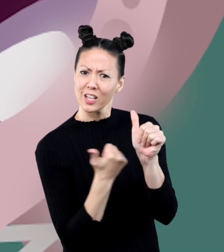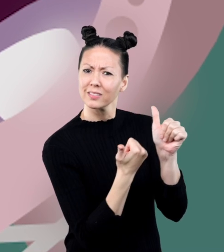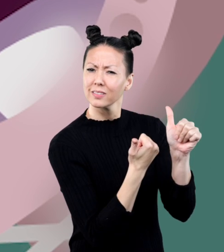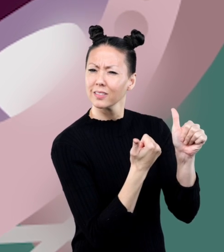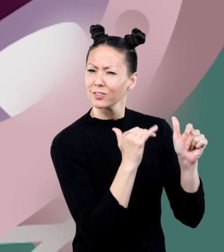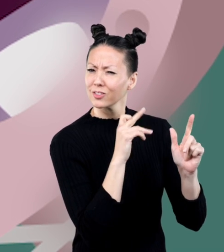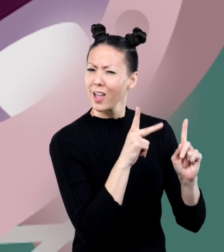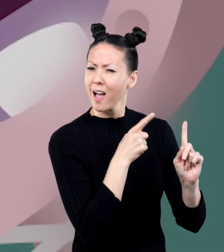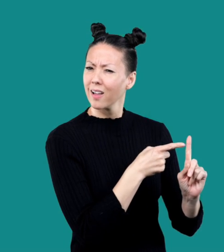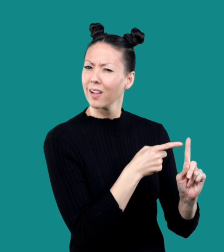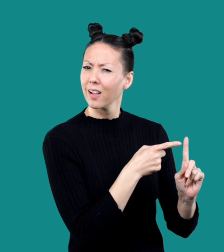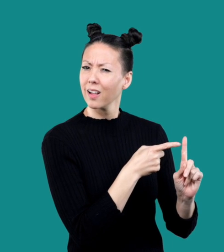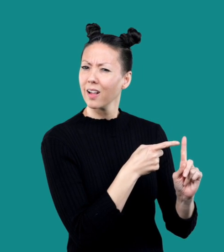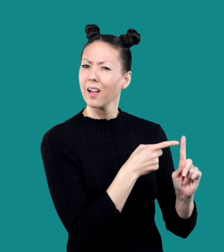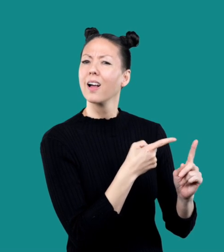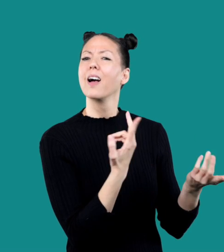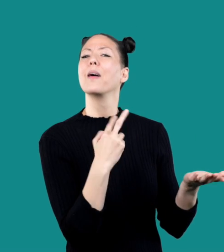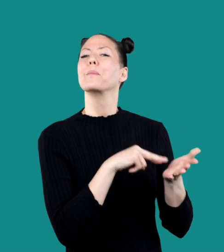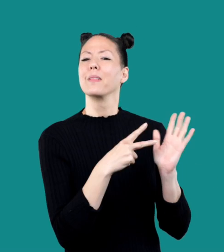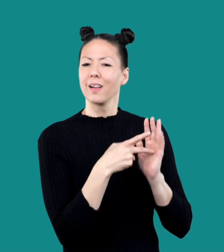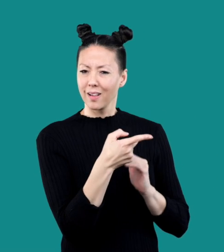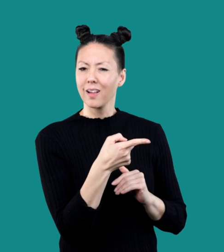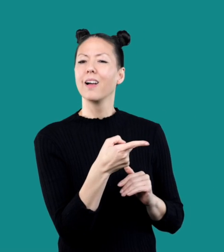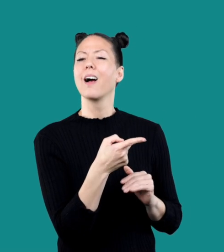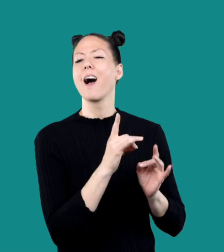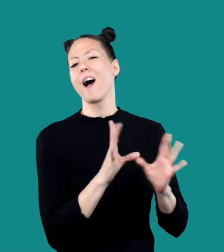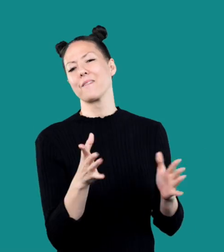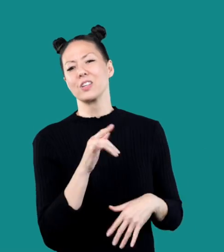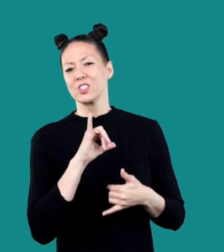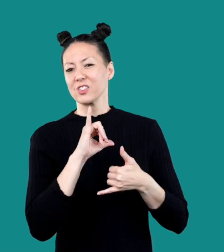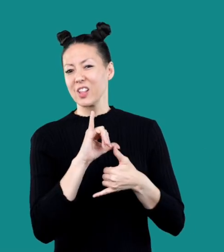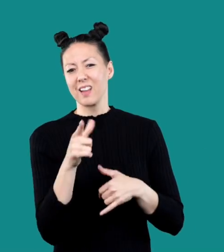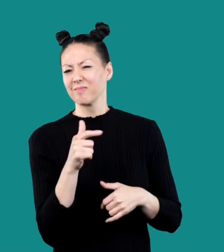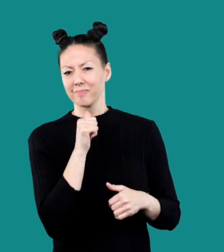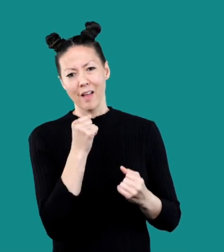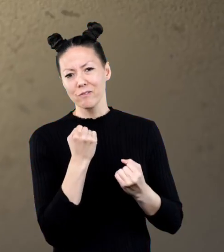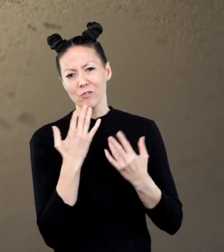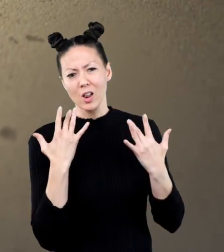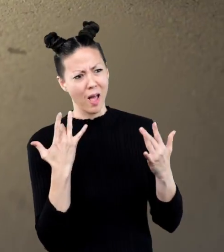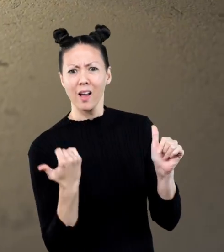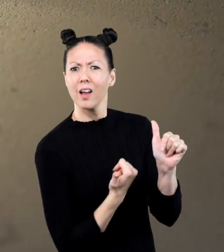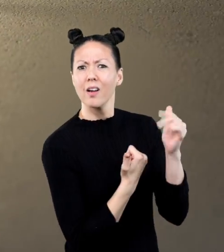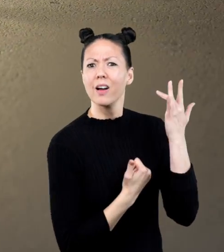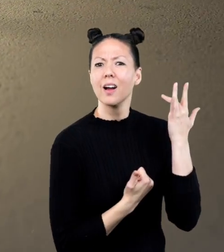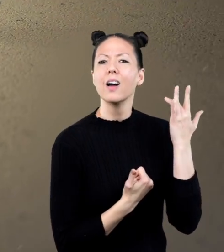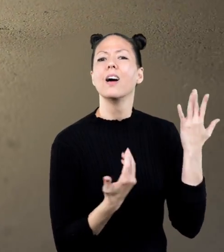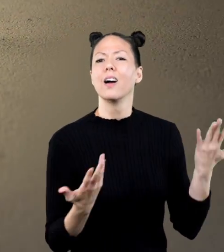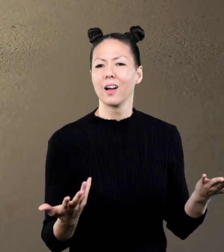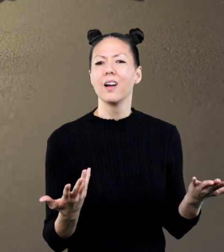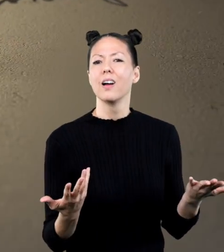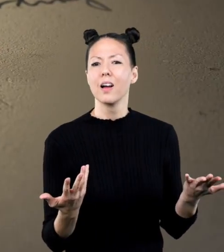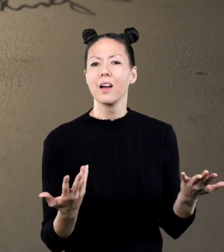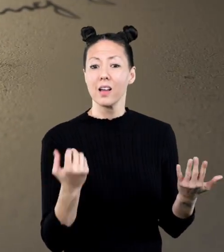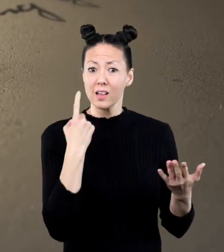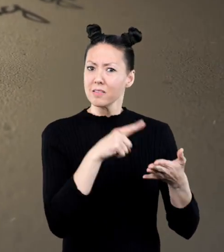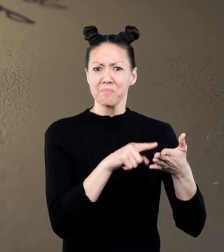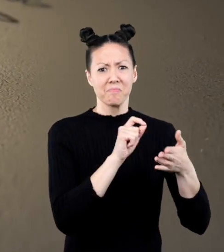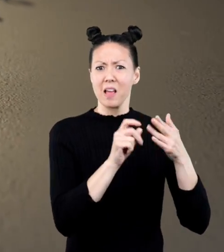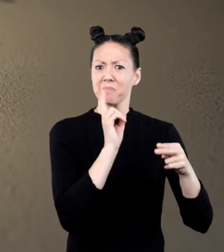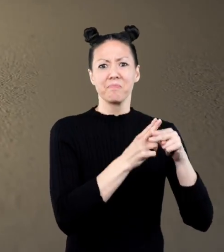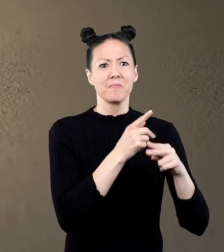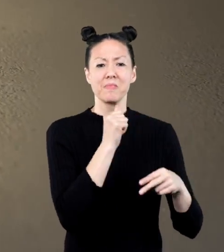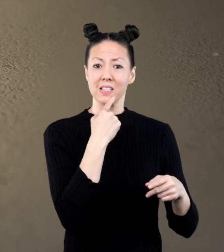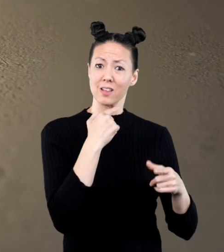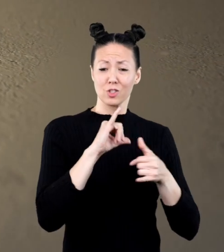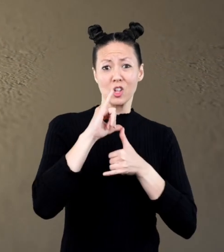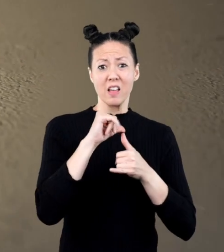Jack to eat him, that's a good clue that he isn't a friendly giant. Even though it might not be written that the giant is